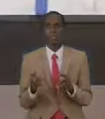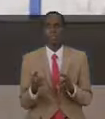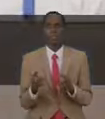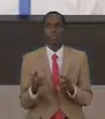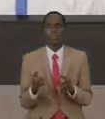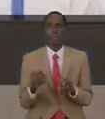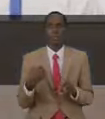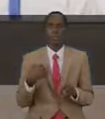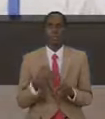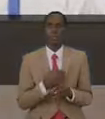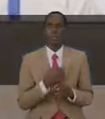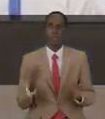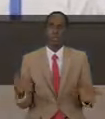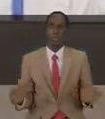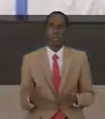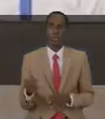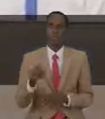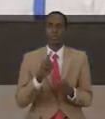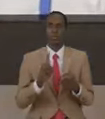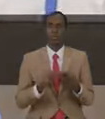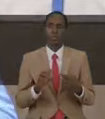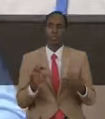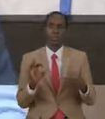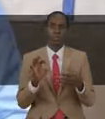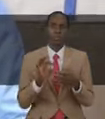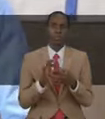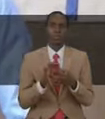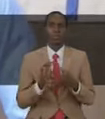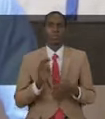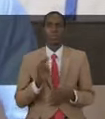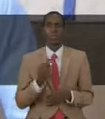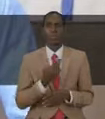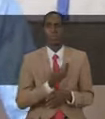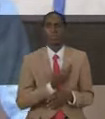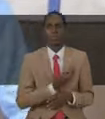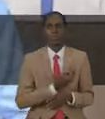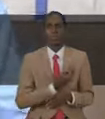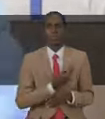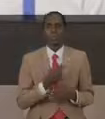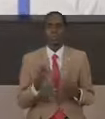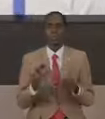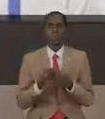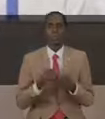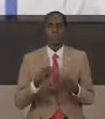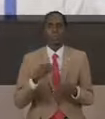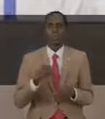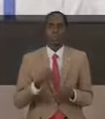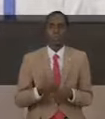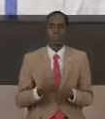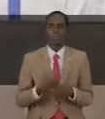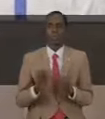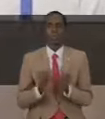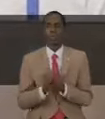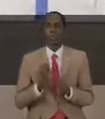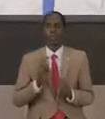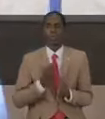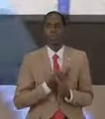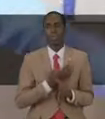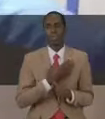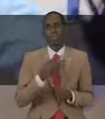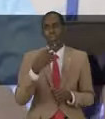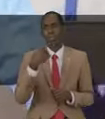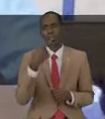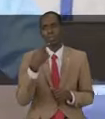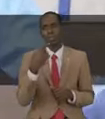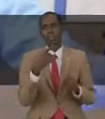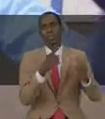any way. We encourage you to join us. Join in with us and say,